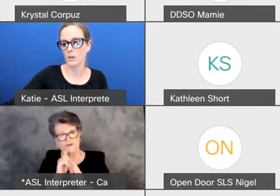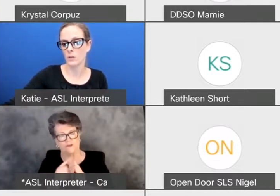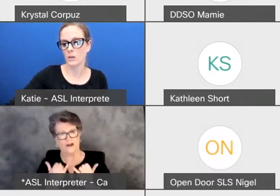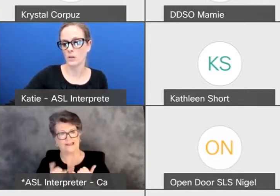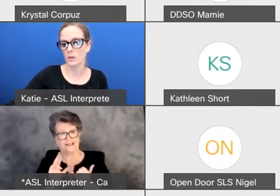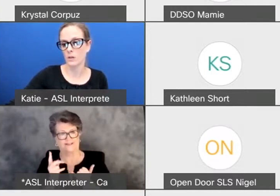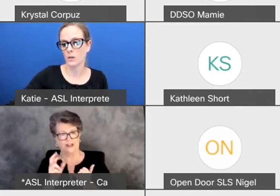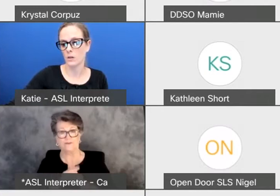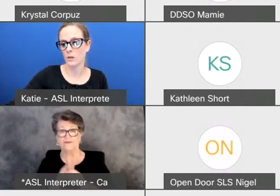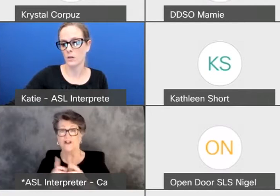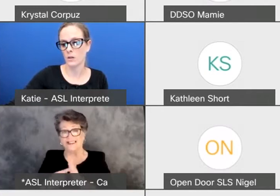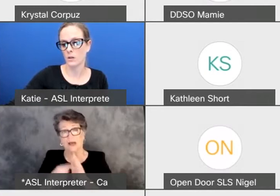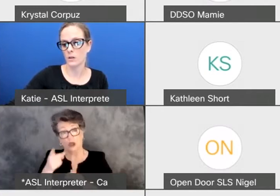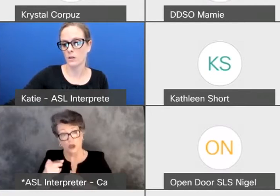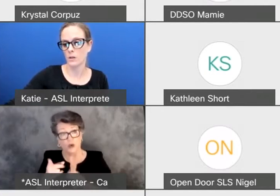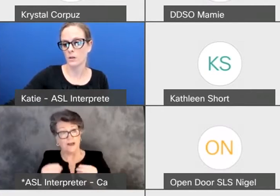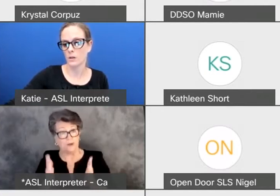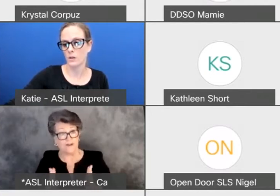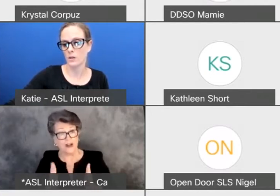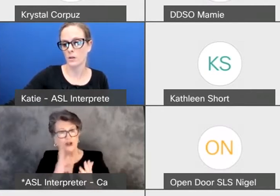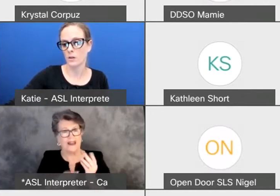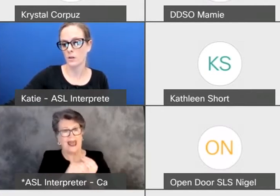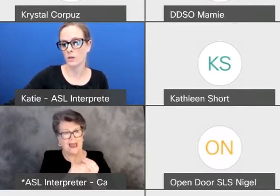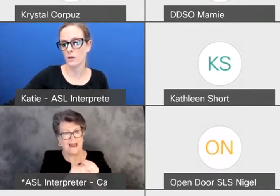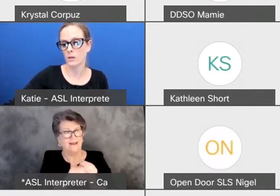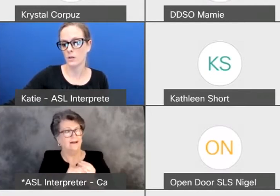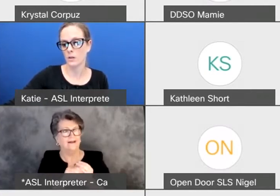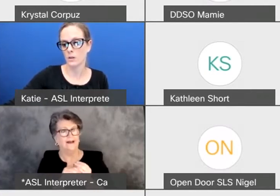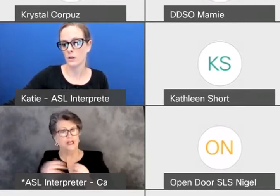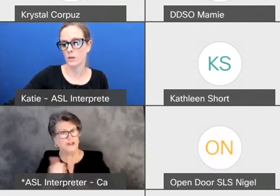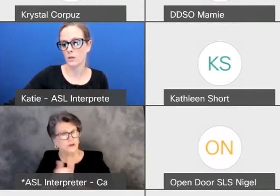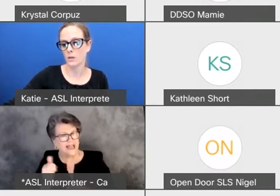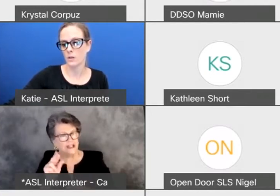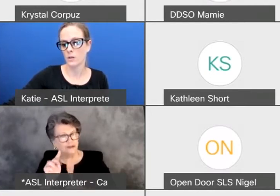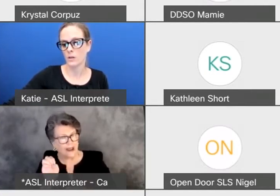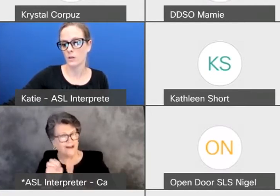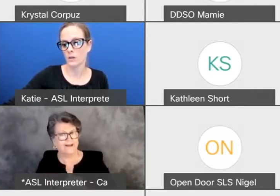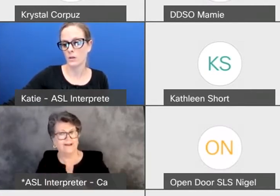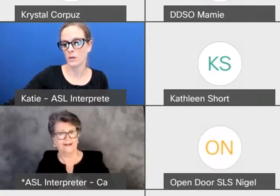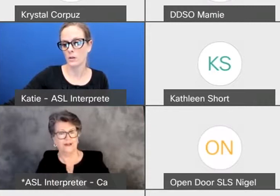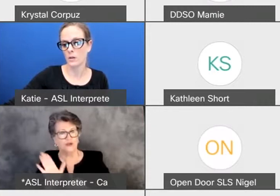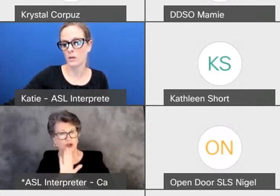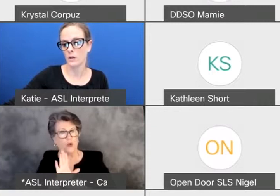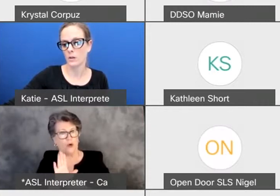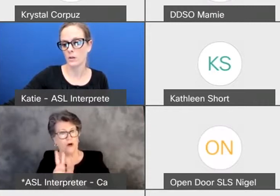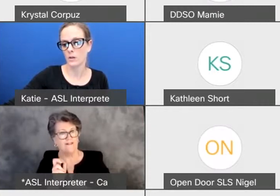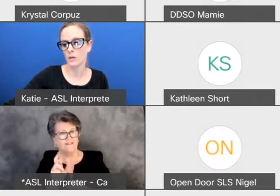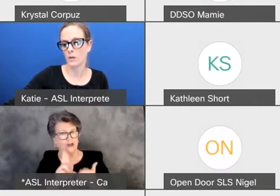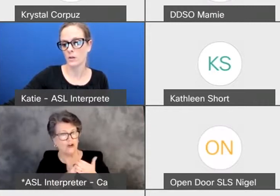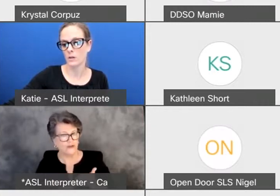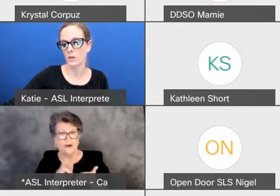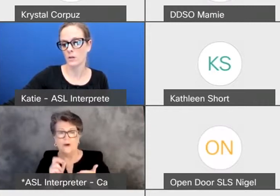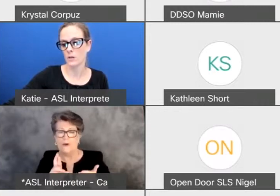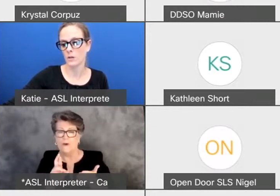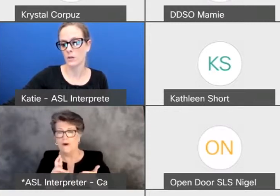for example, if you as a service provider were going to add, like you wanted to add a transportation rate or something like that to your vendorization, or if we were going to be